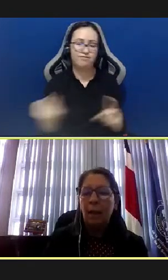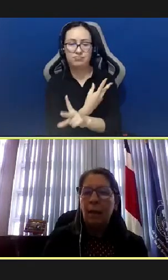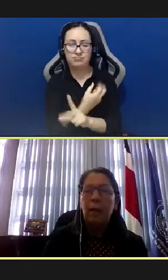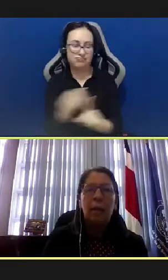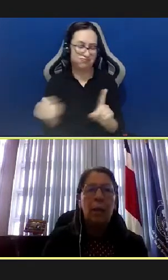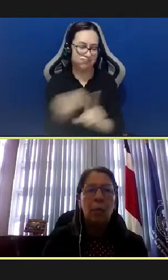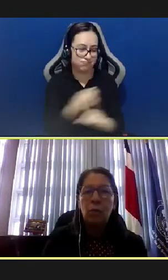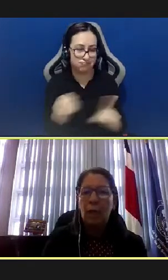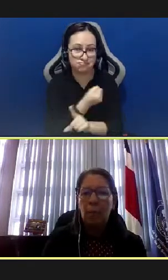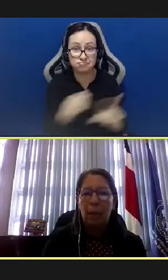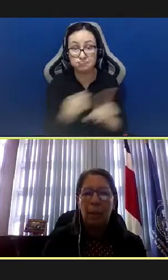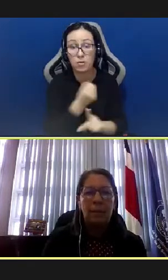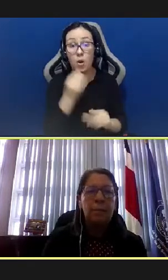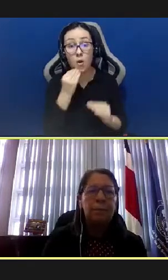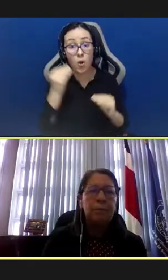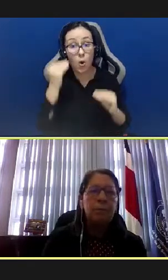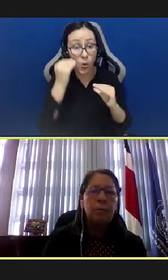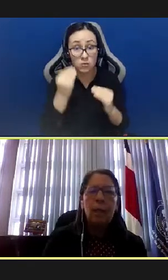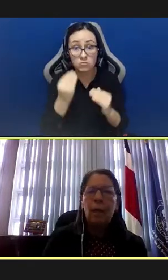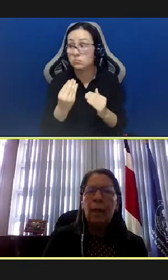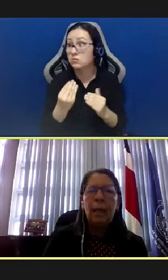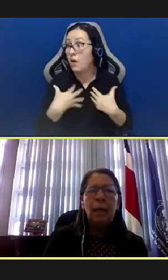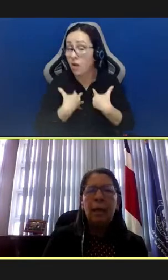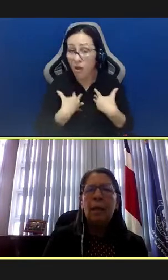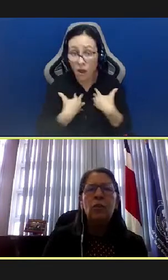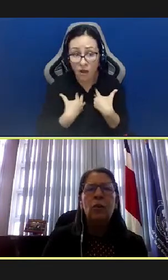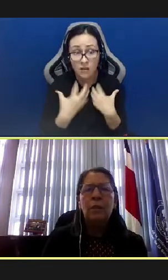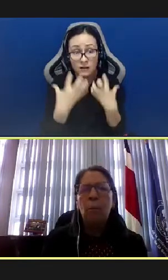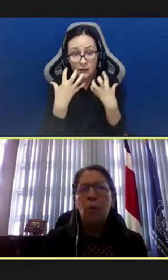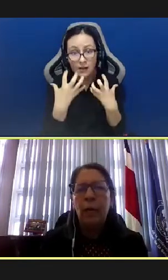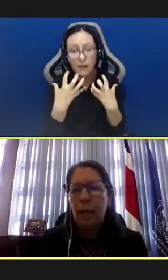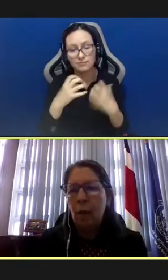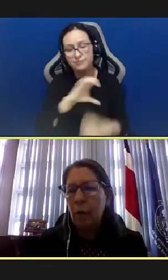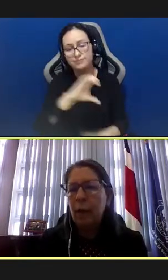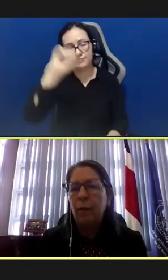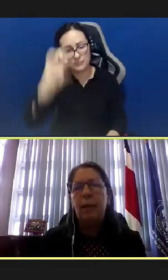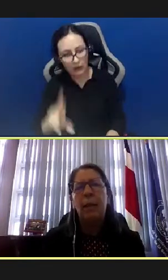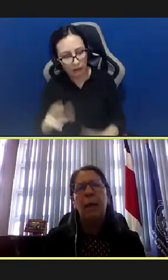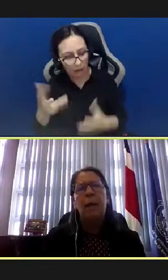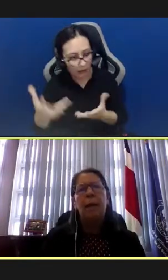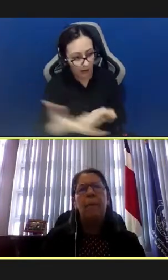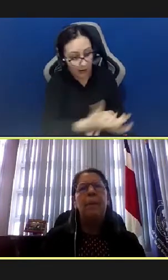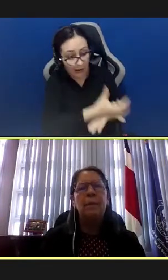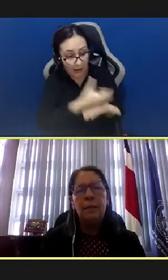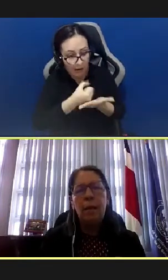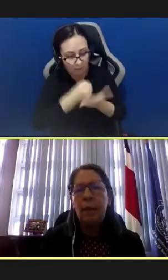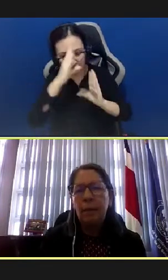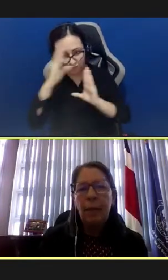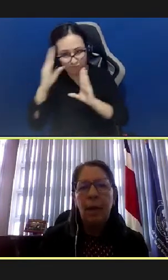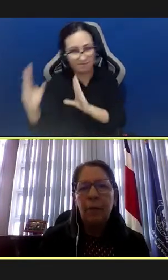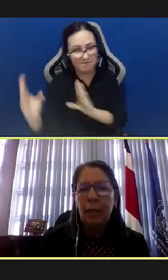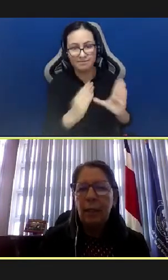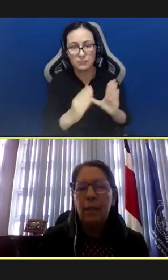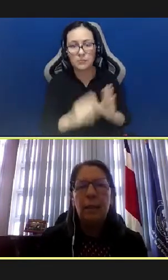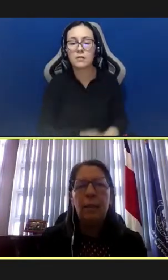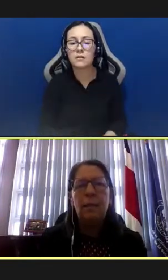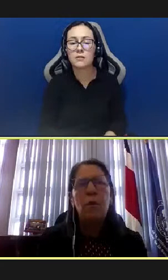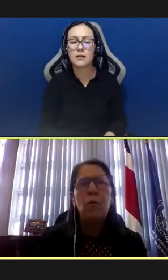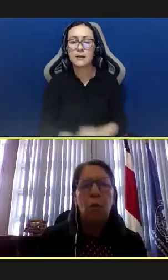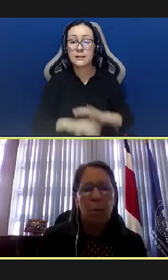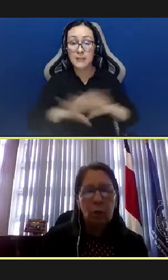gave us an idea of the magnitude of the problem in the country. Now,